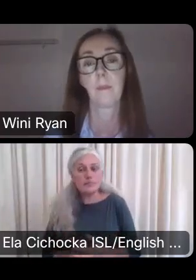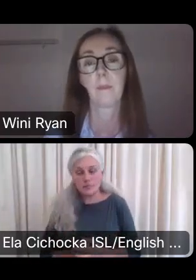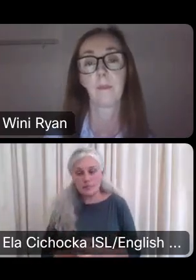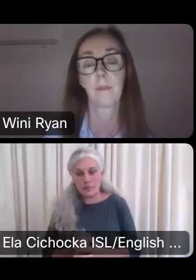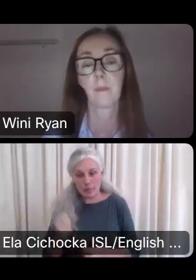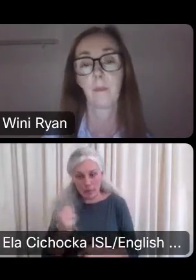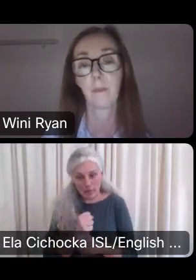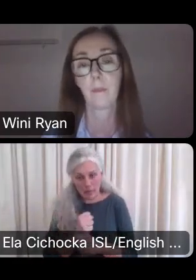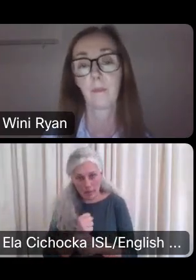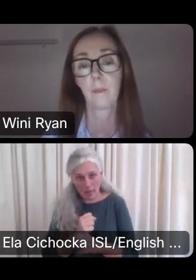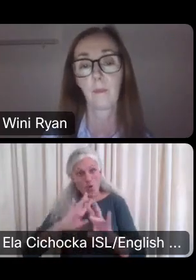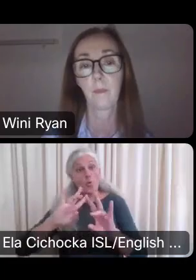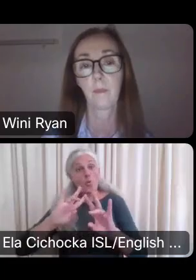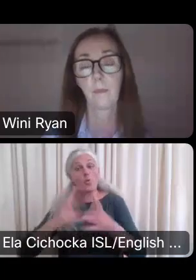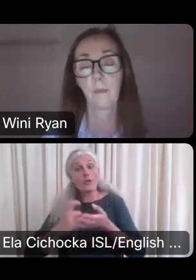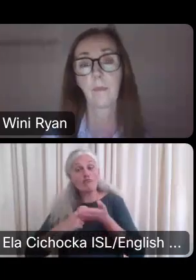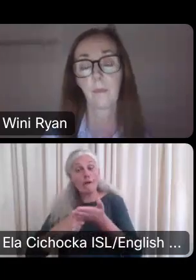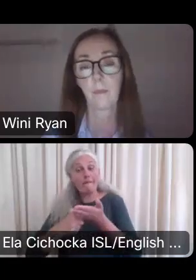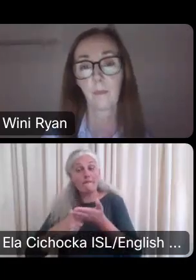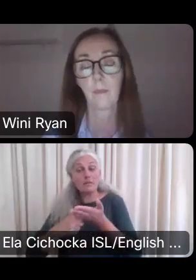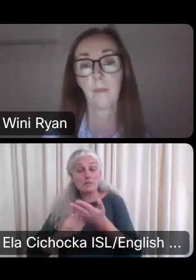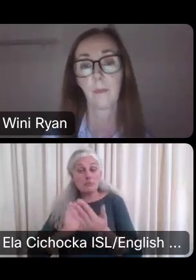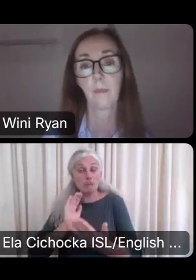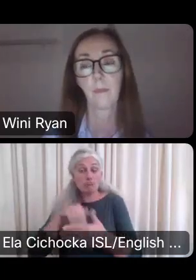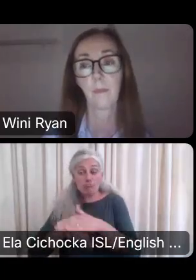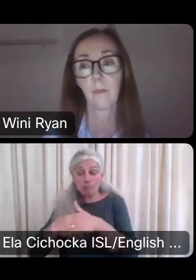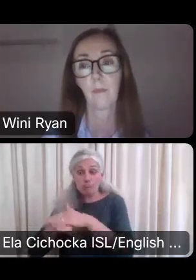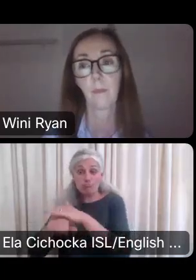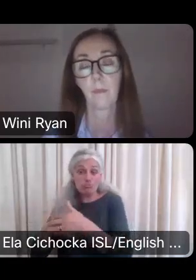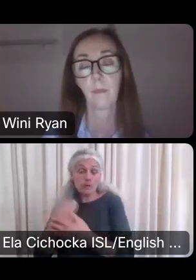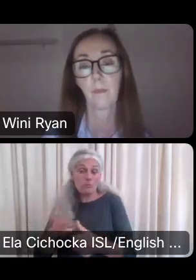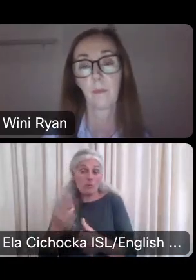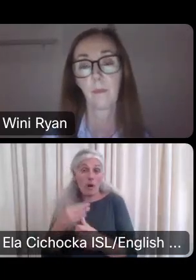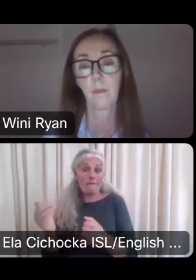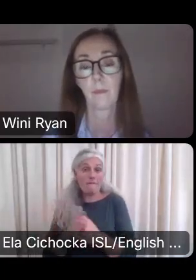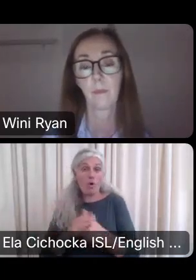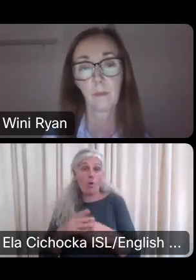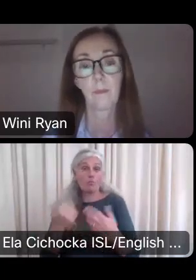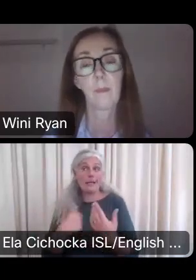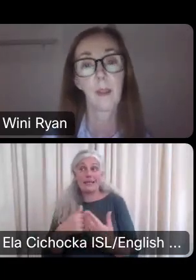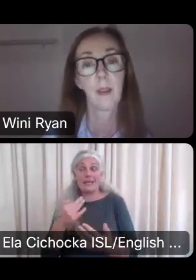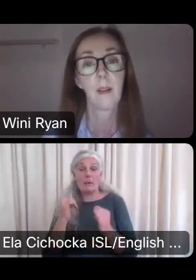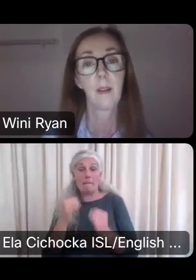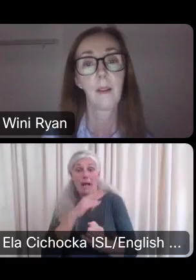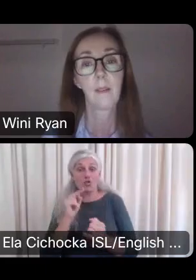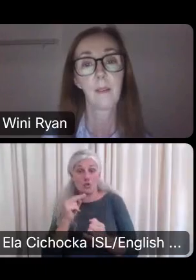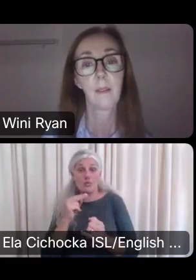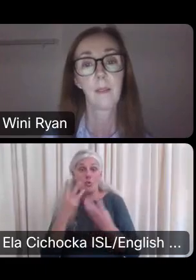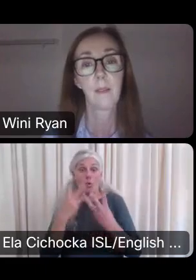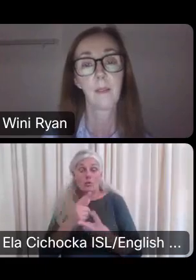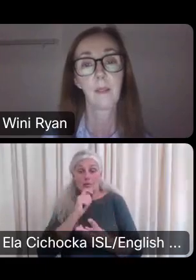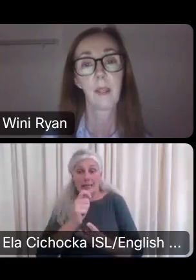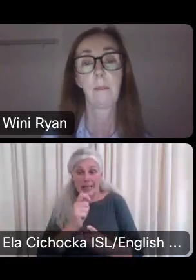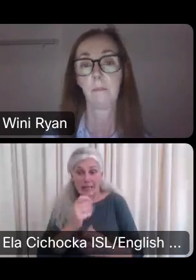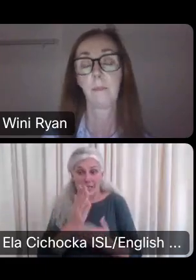about a quick reference place for staff to go to when preparing for breaking bad news, like that they might not have